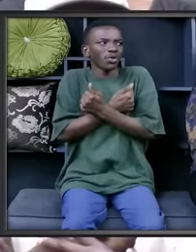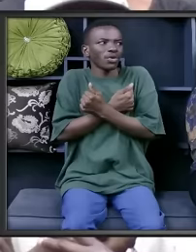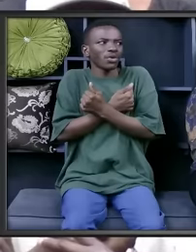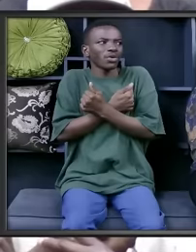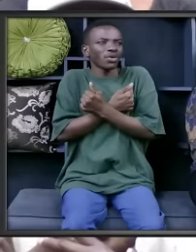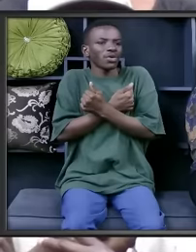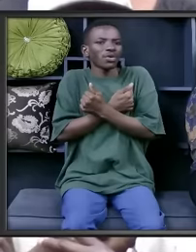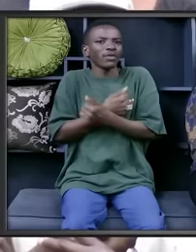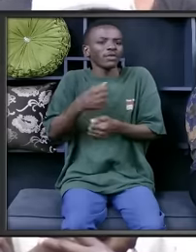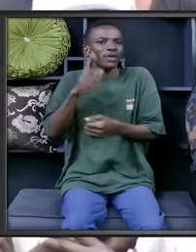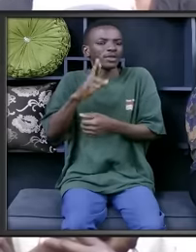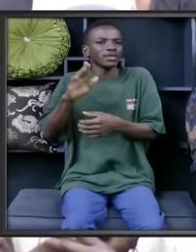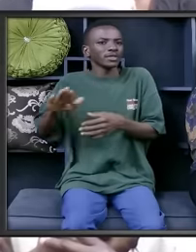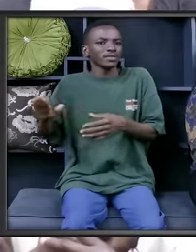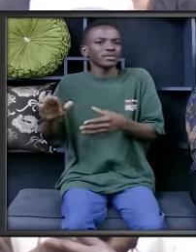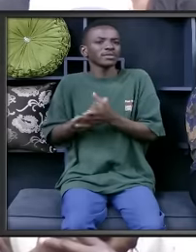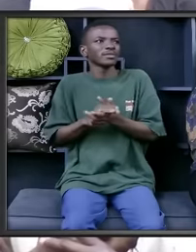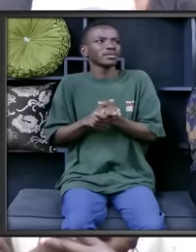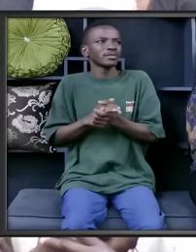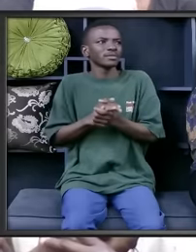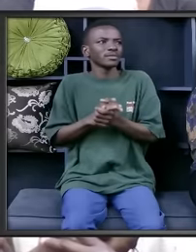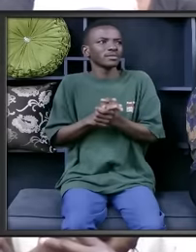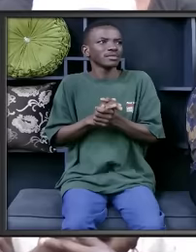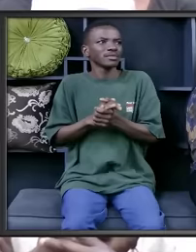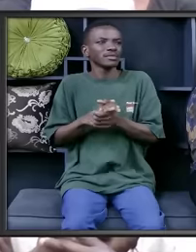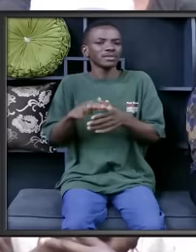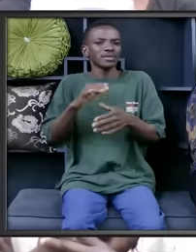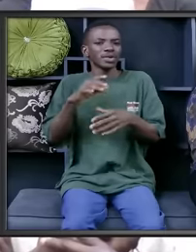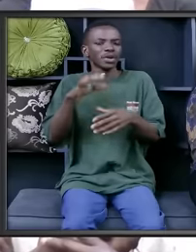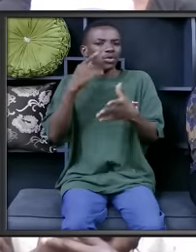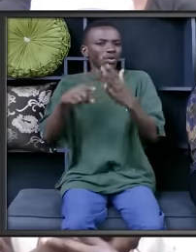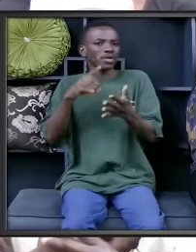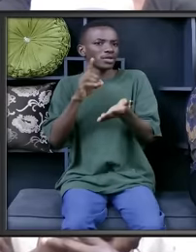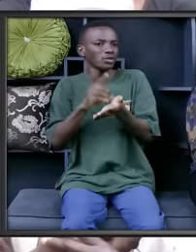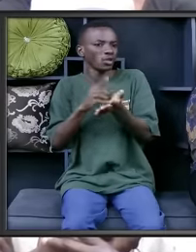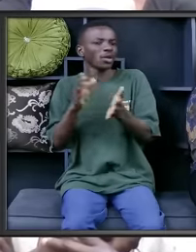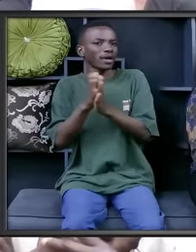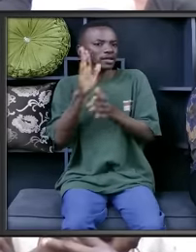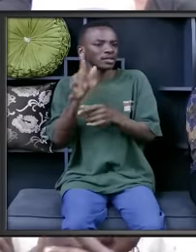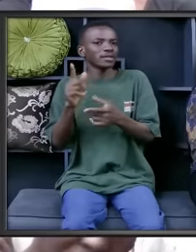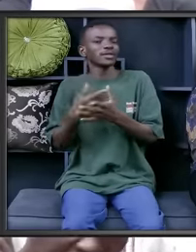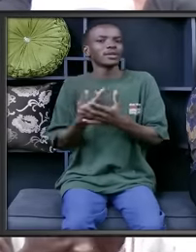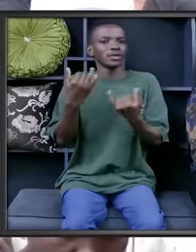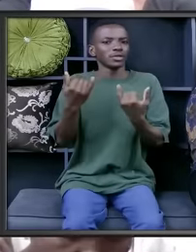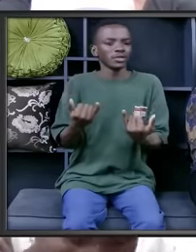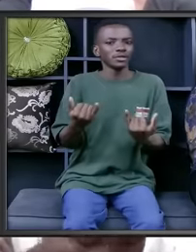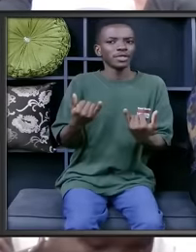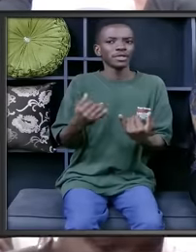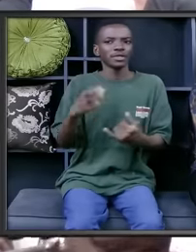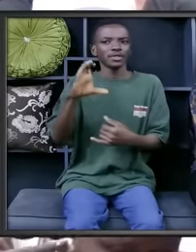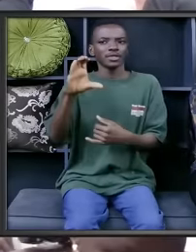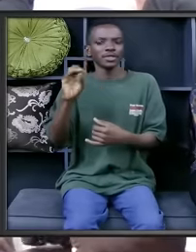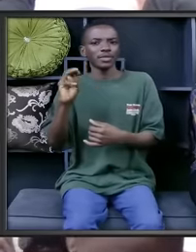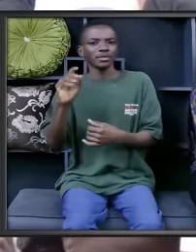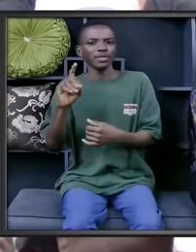die now, now the thing where doctor asked me. Now the thing where doctor Ono asked me for. Now he be the present CMD for